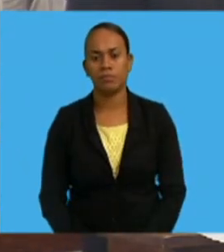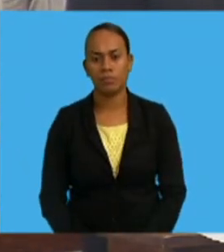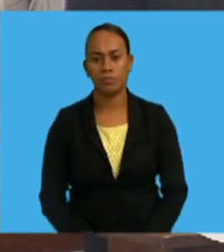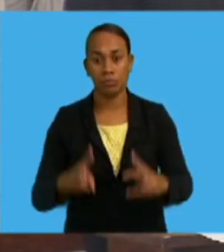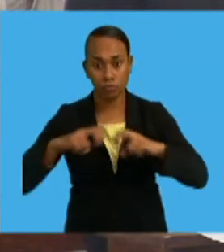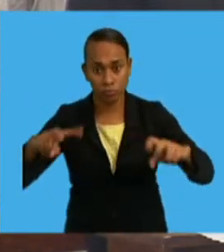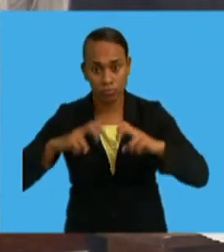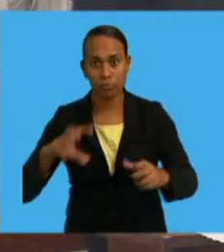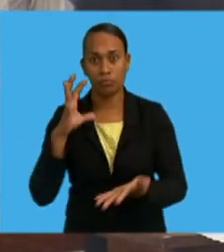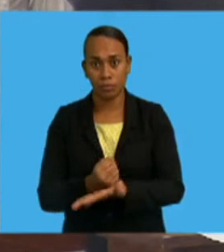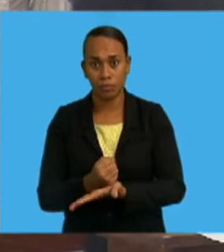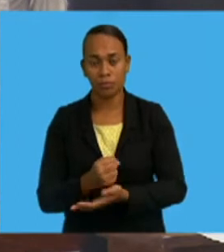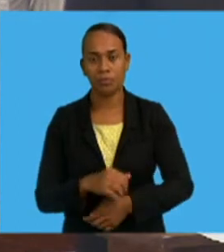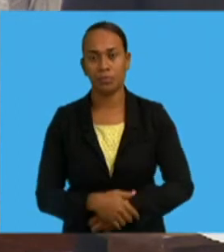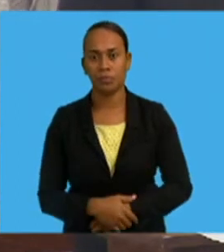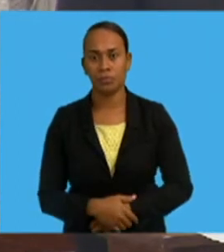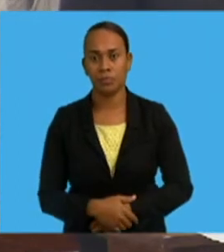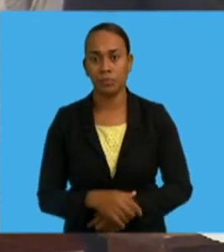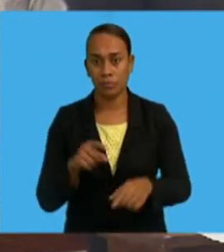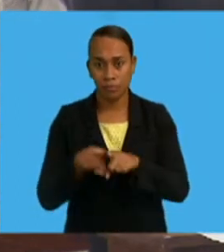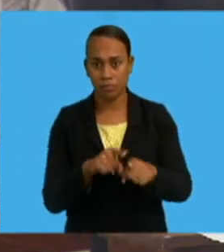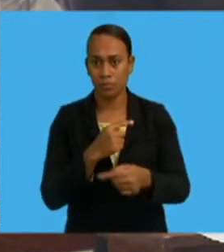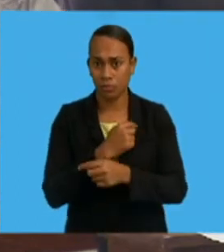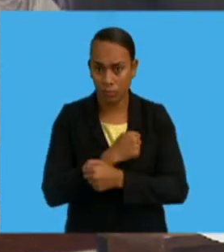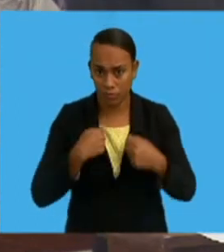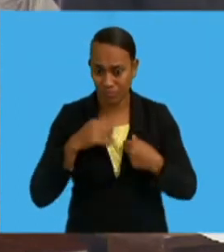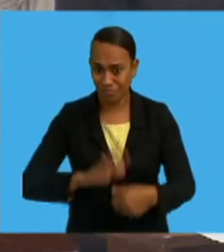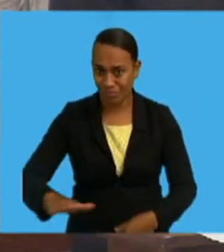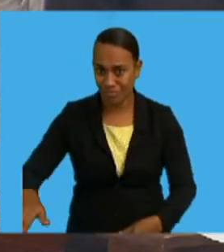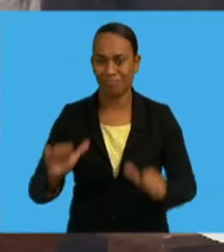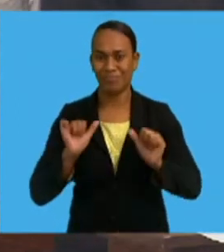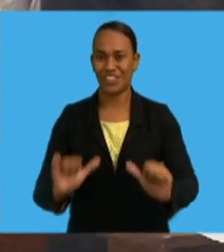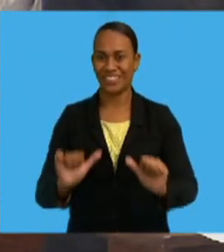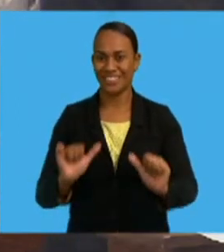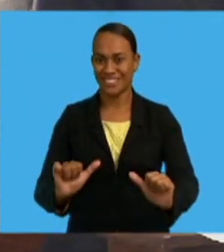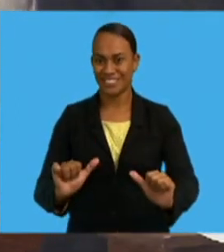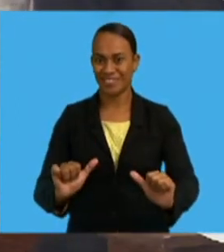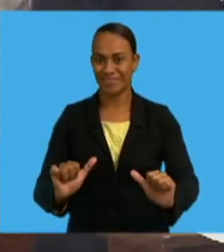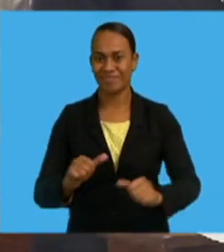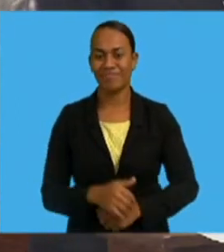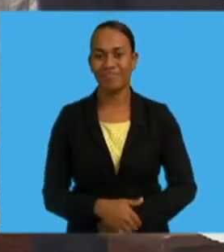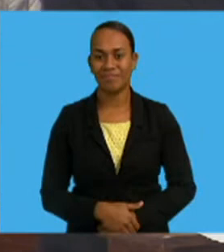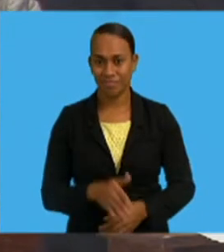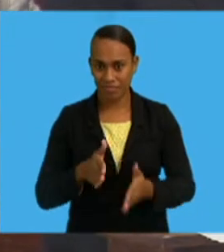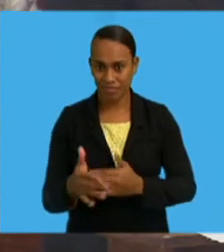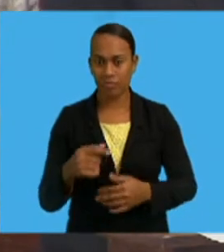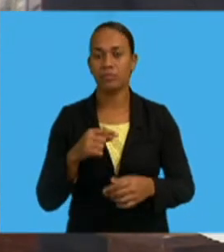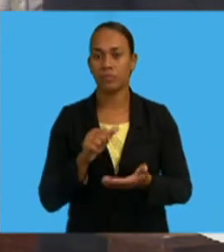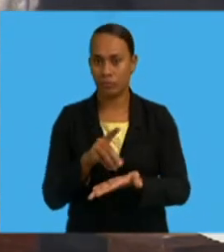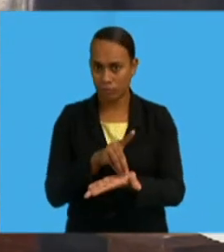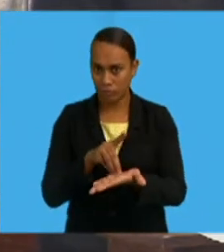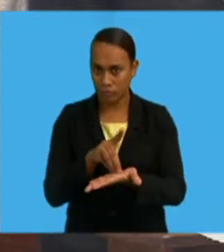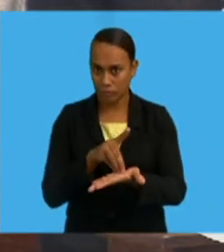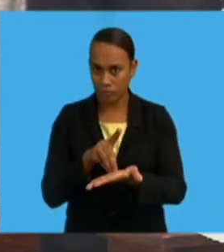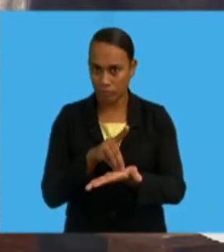Madam Speaker, what that means is our children are protected against deadly and disabling diseases. Our maternal mortality rate, mothers dying